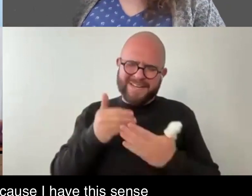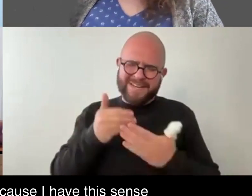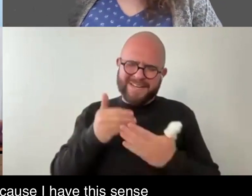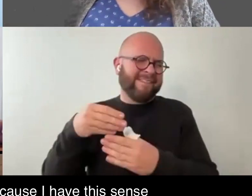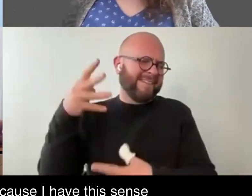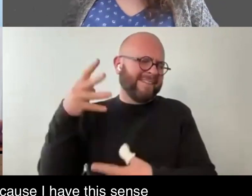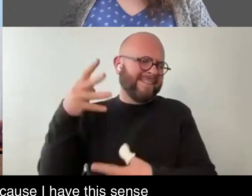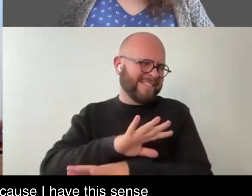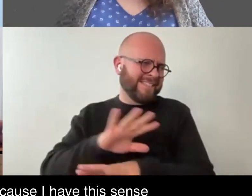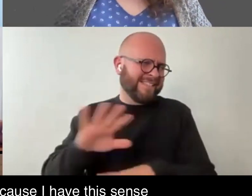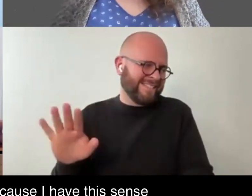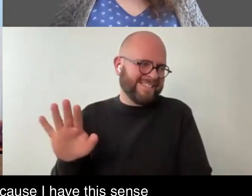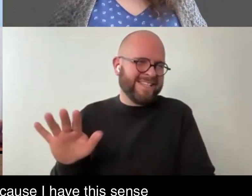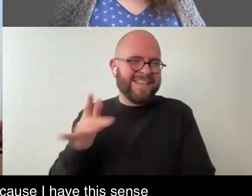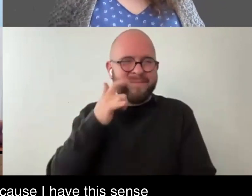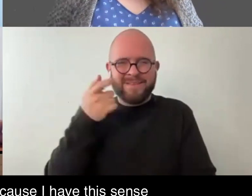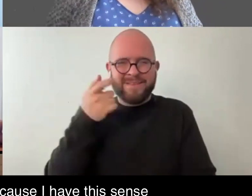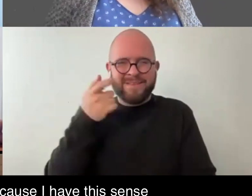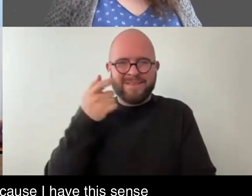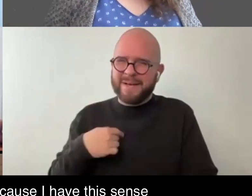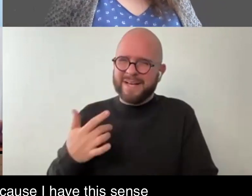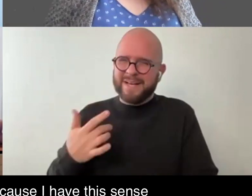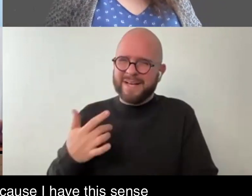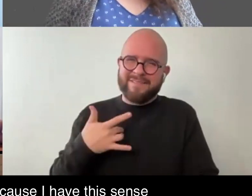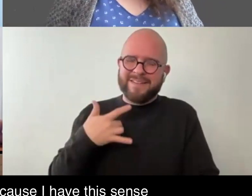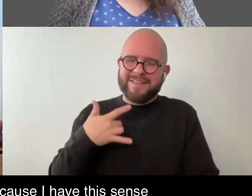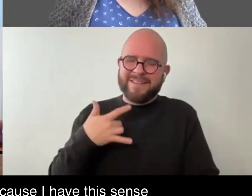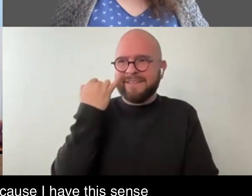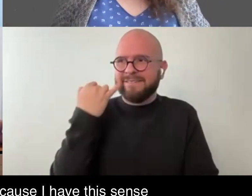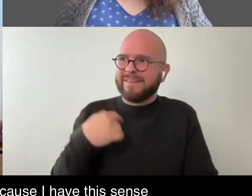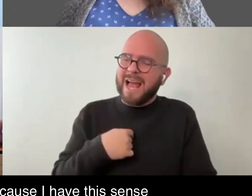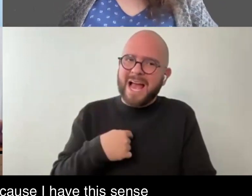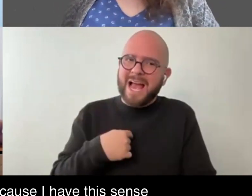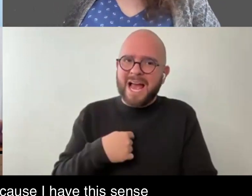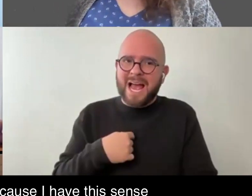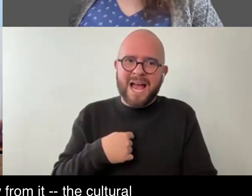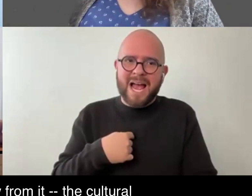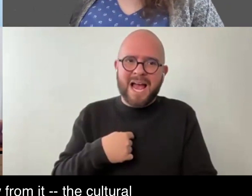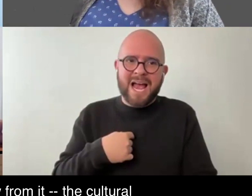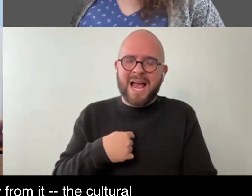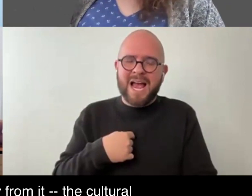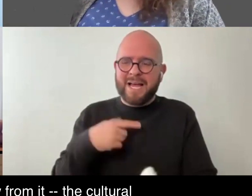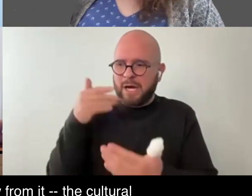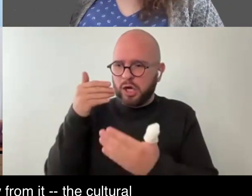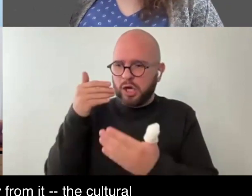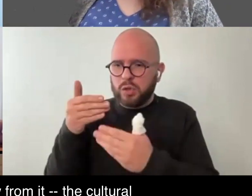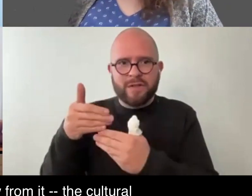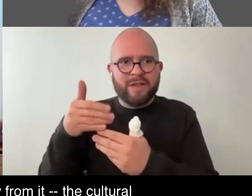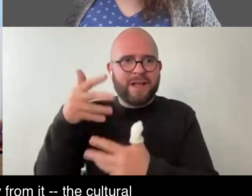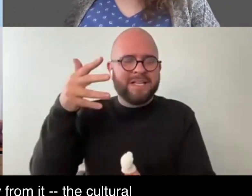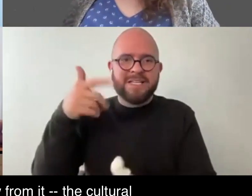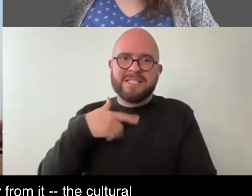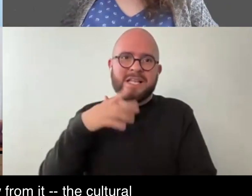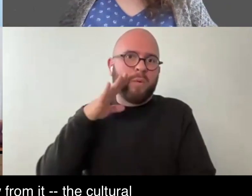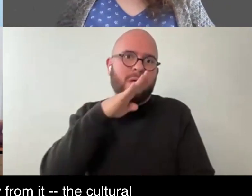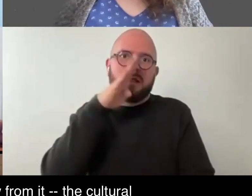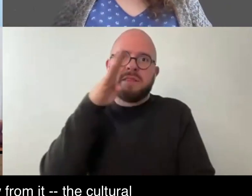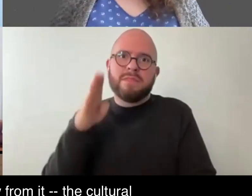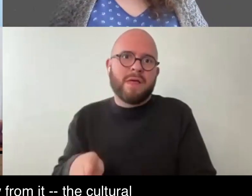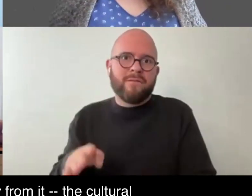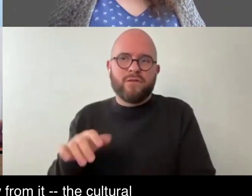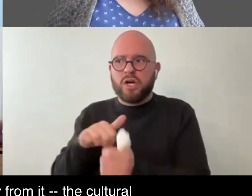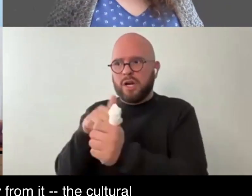have this sense that like, if I ever touch close to it, I will never get away from it. That